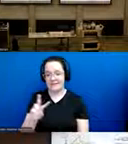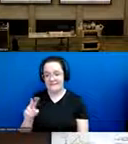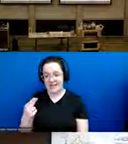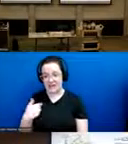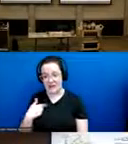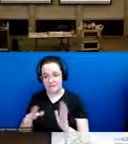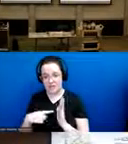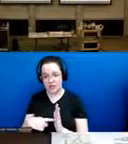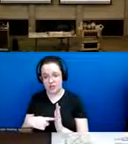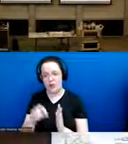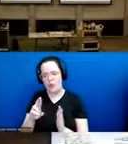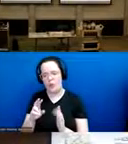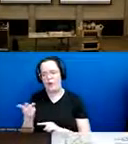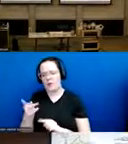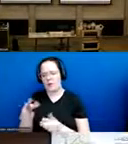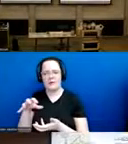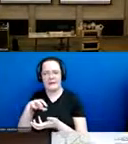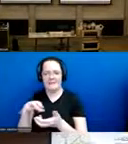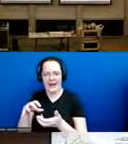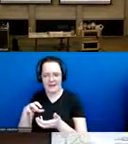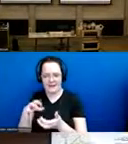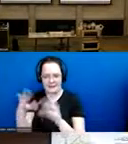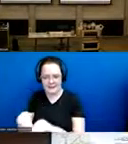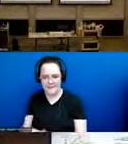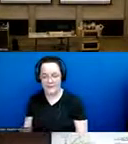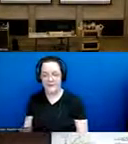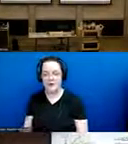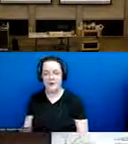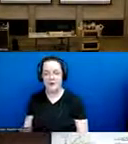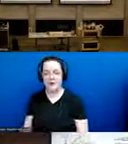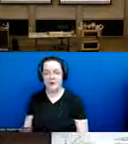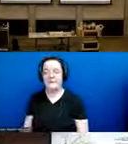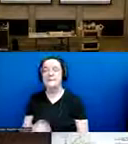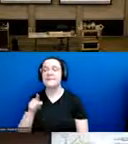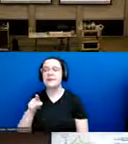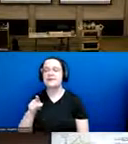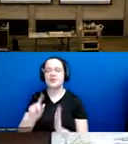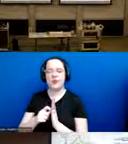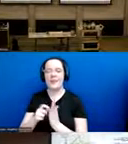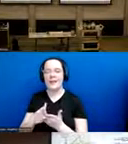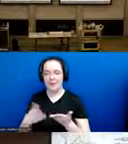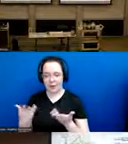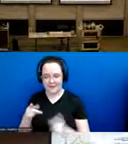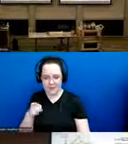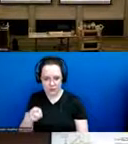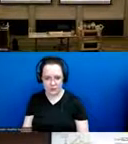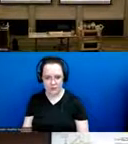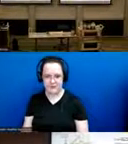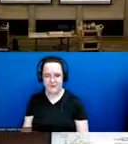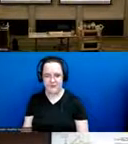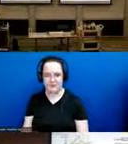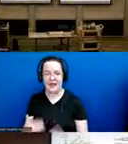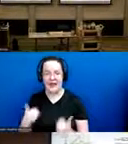where they are combined. Okay? Now, this is the key part here, right? You have a third